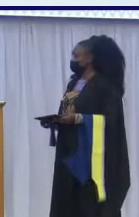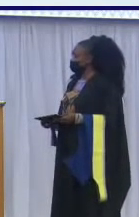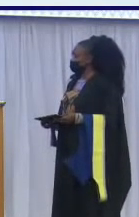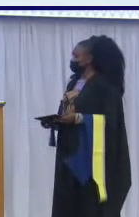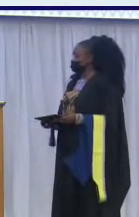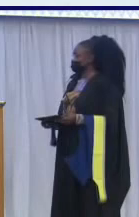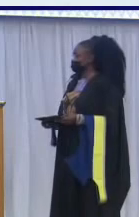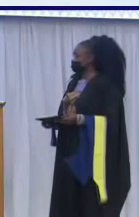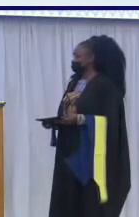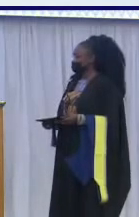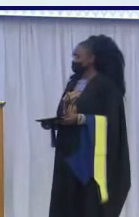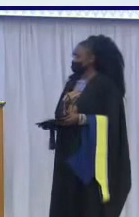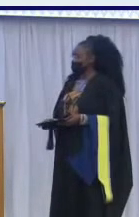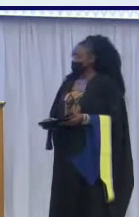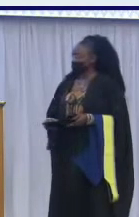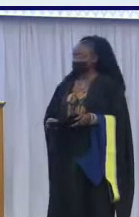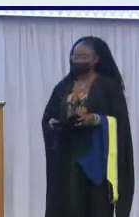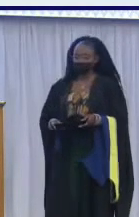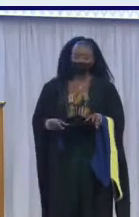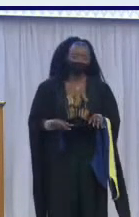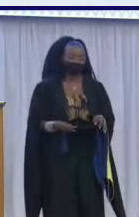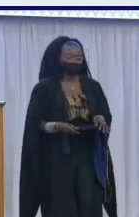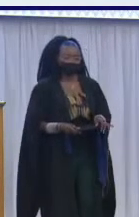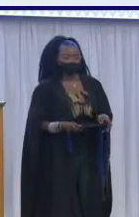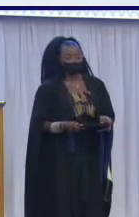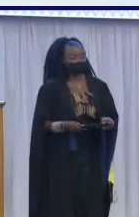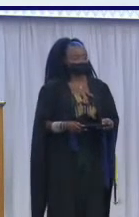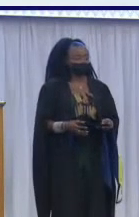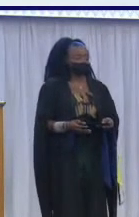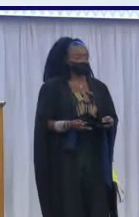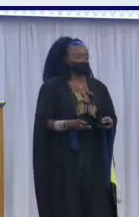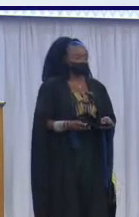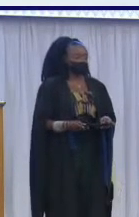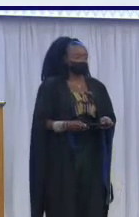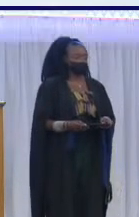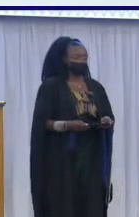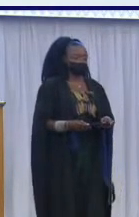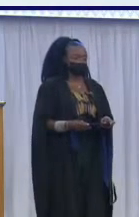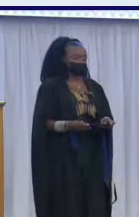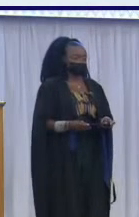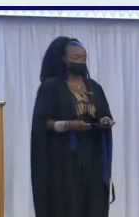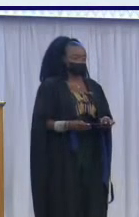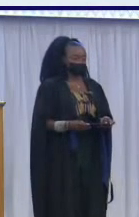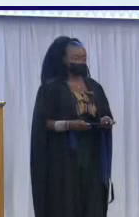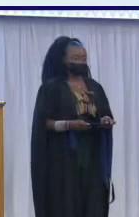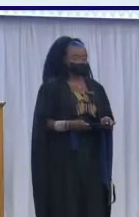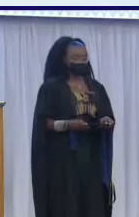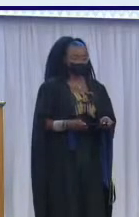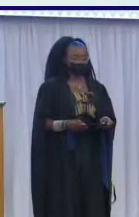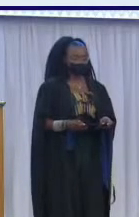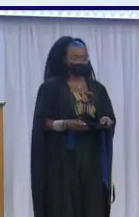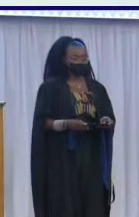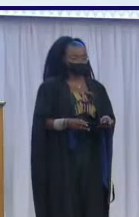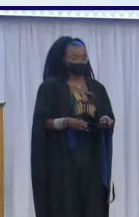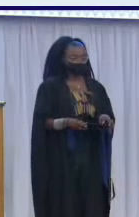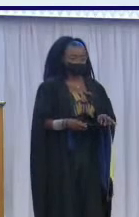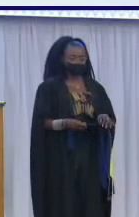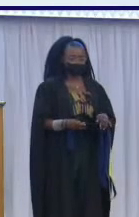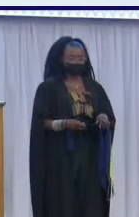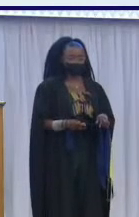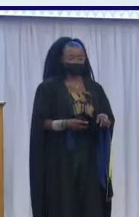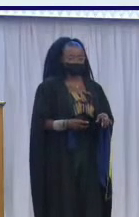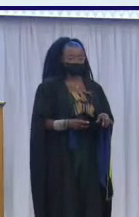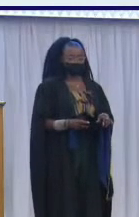Mr. Acting Vice Chancellor, candidates for the degree Bachelor of Arts Honours in